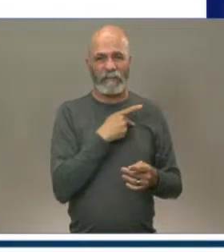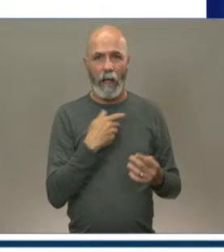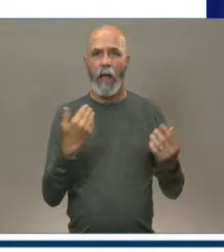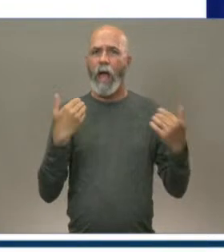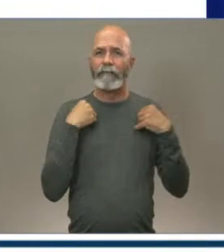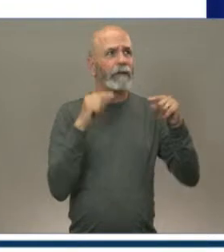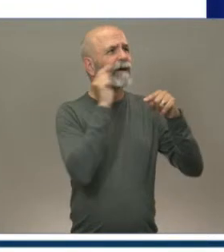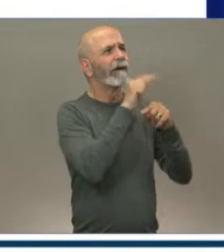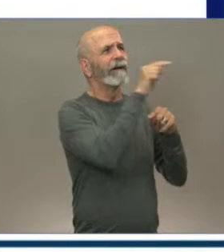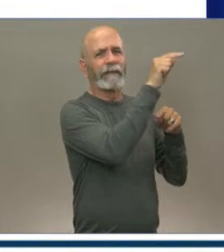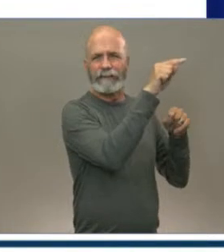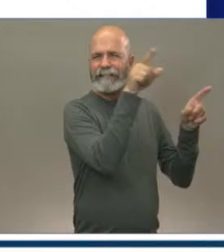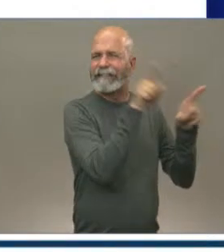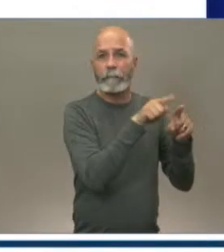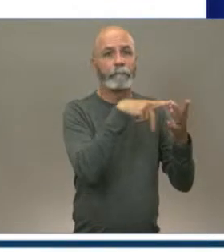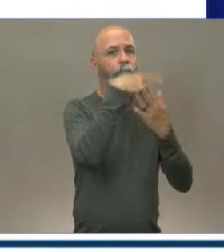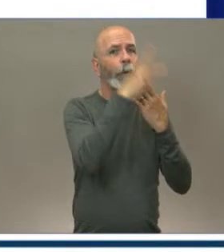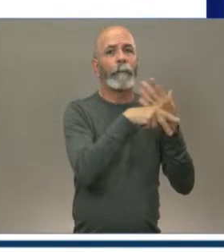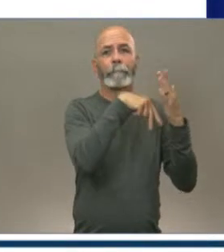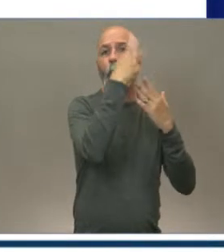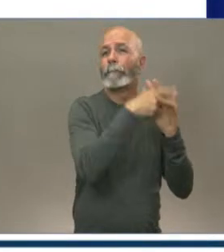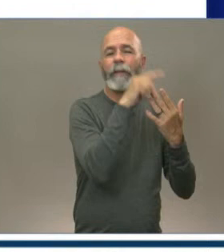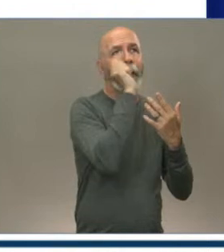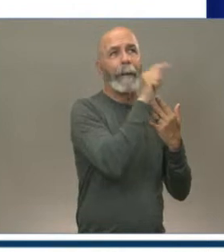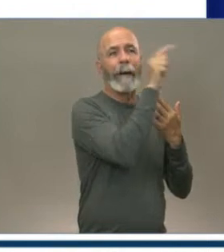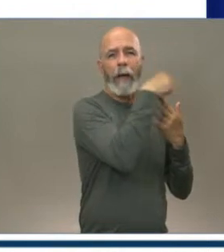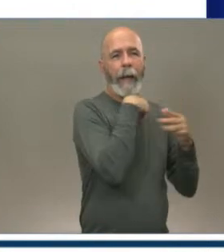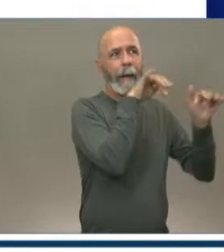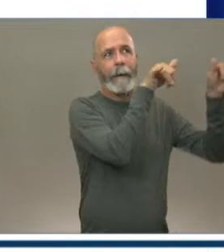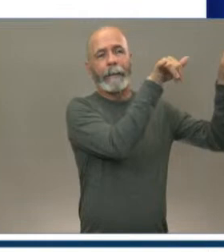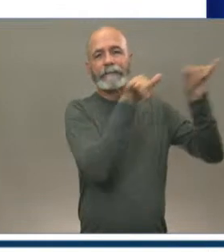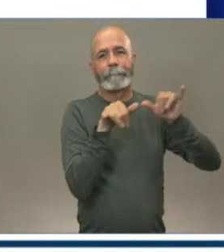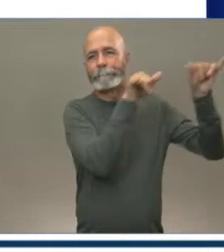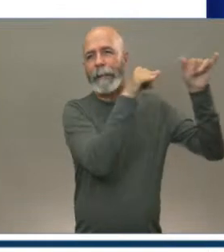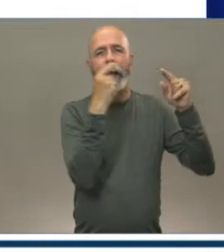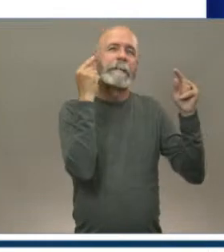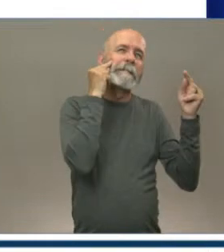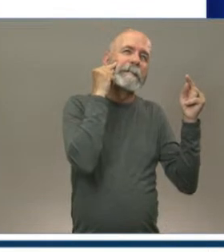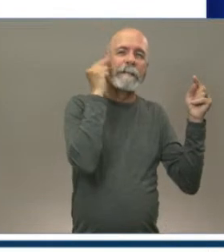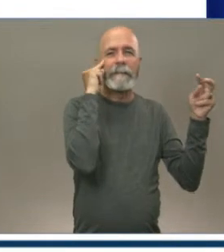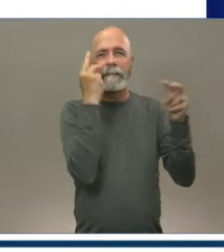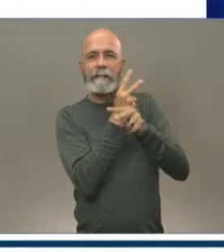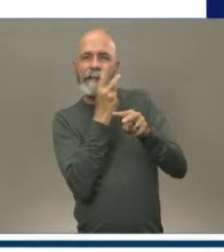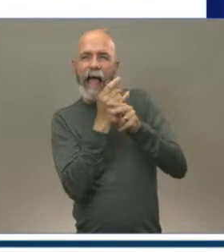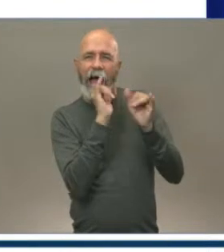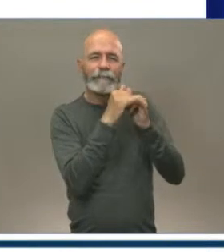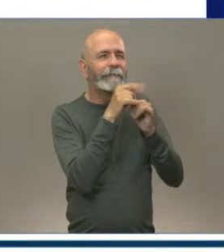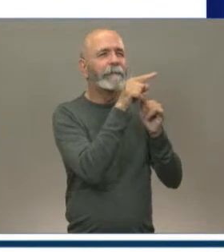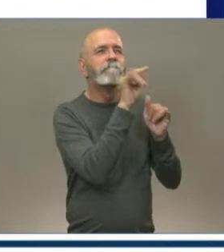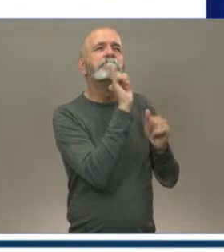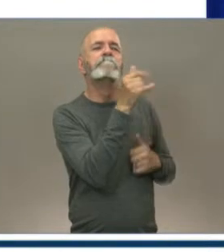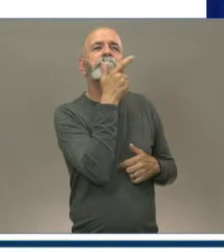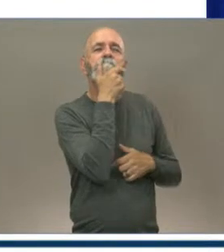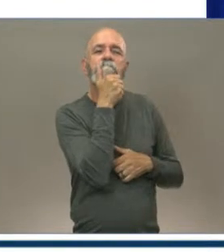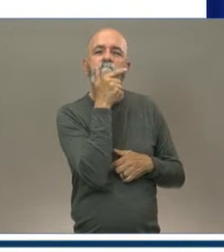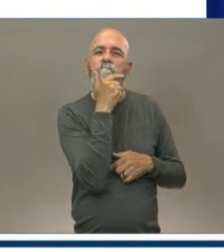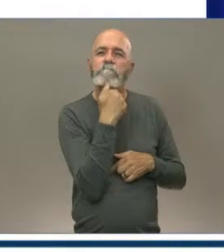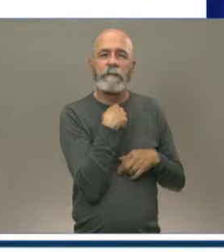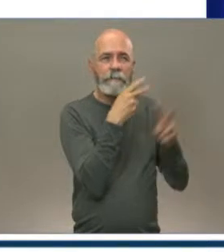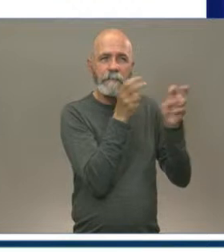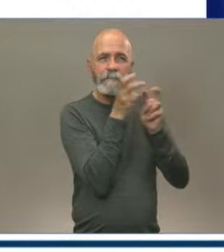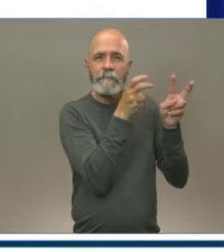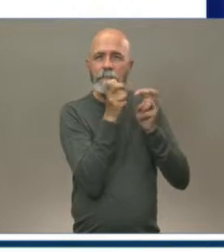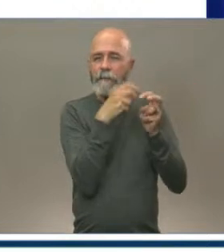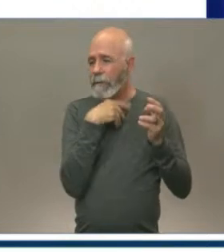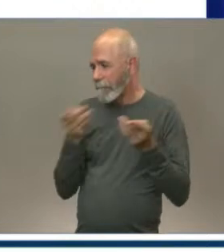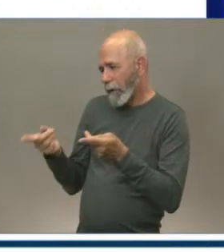programs. This is one is based on a scan of other programs to ensure that there is that opportunity for